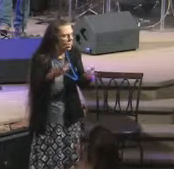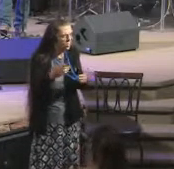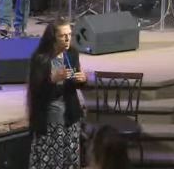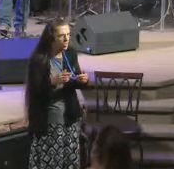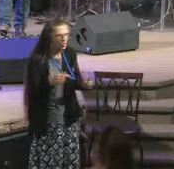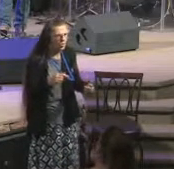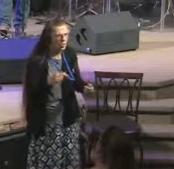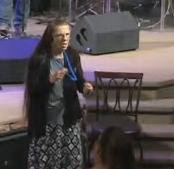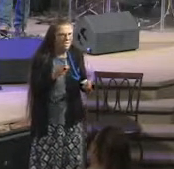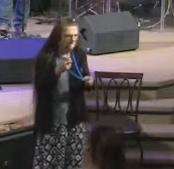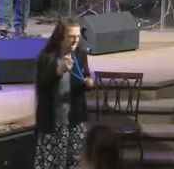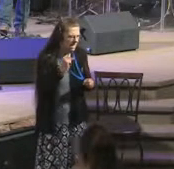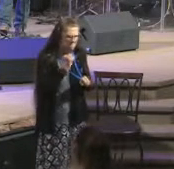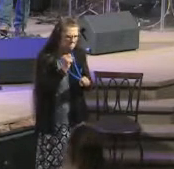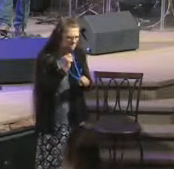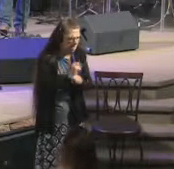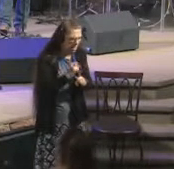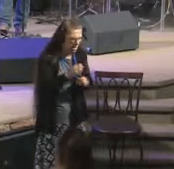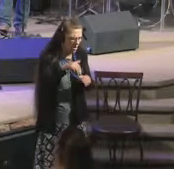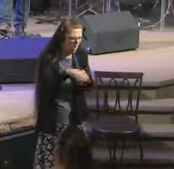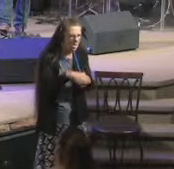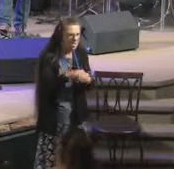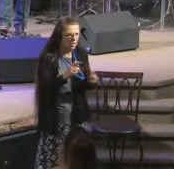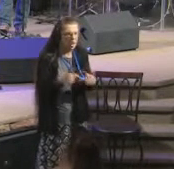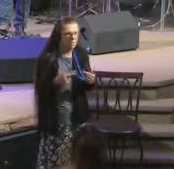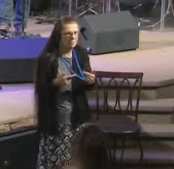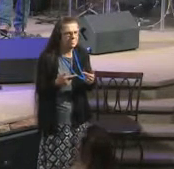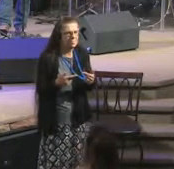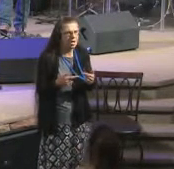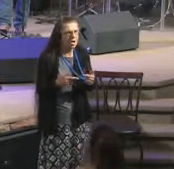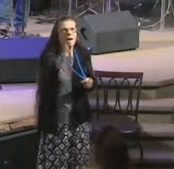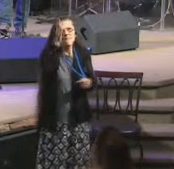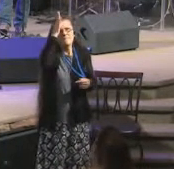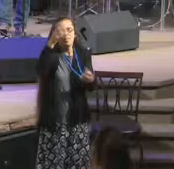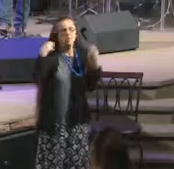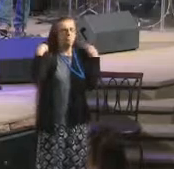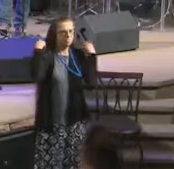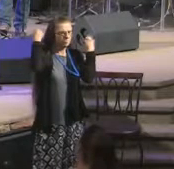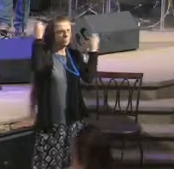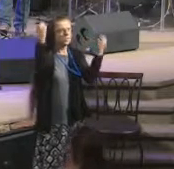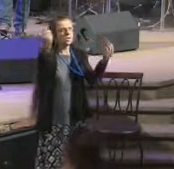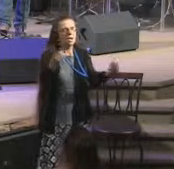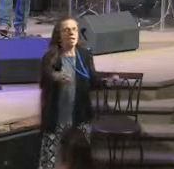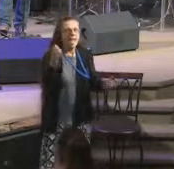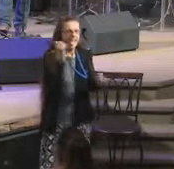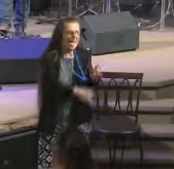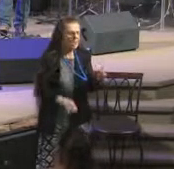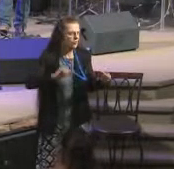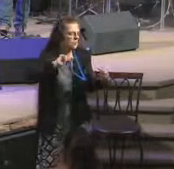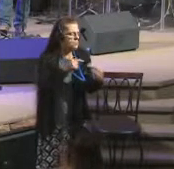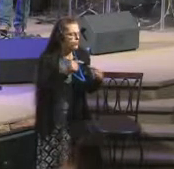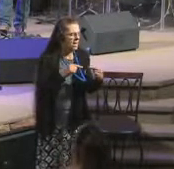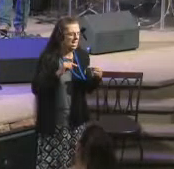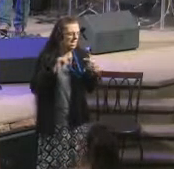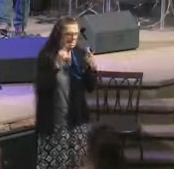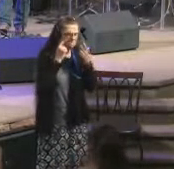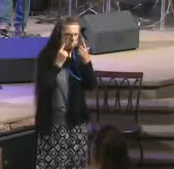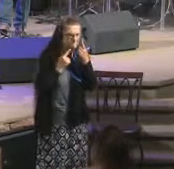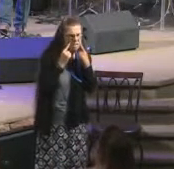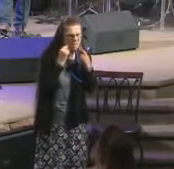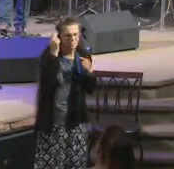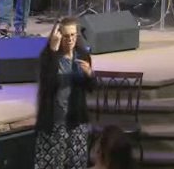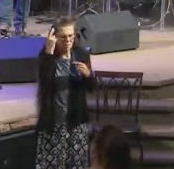just let God have control today? That, Father, we lay before You right now every pain, every grief, every